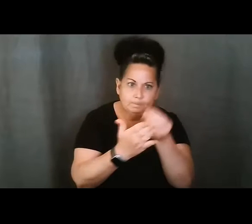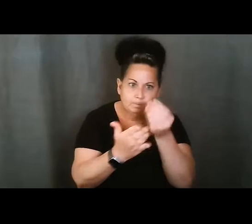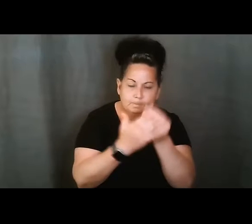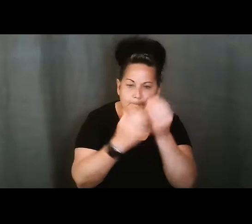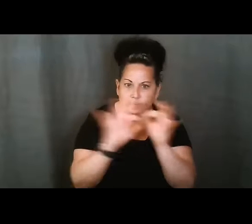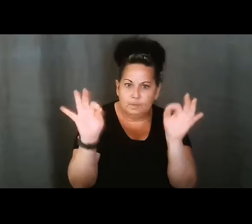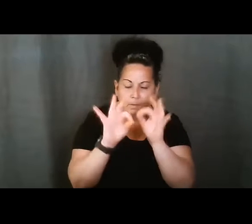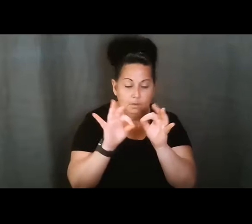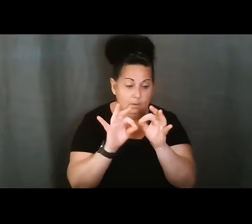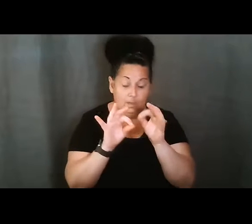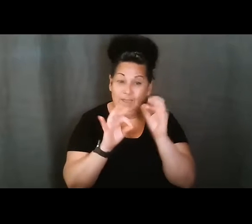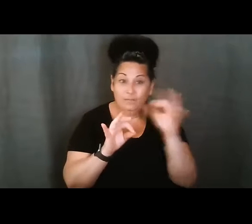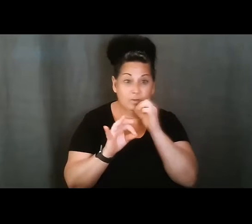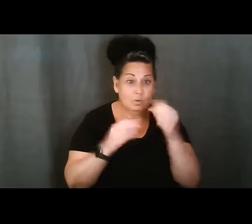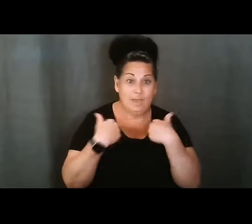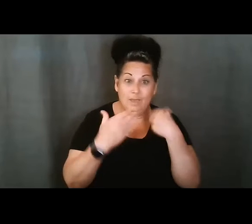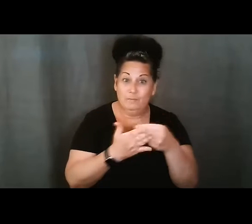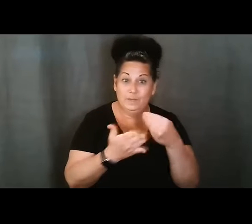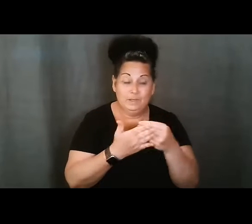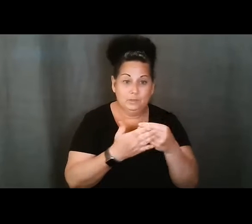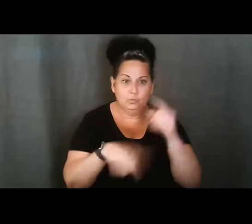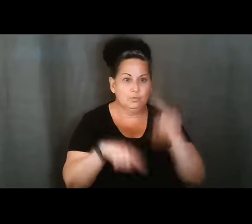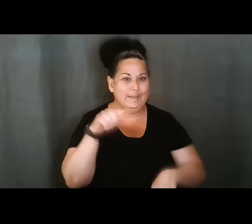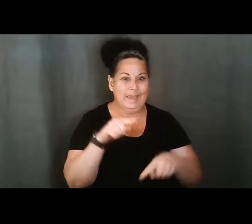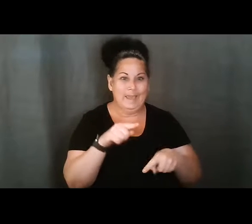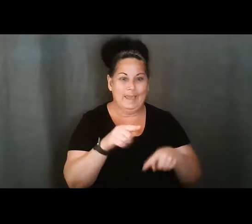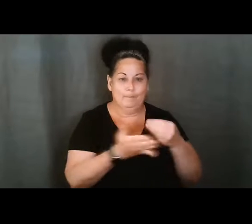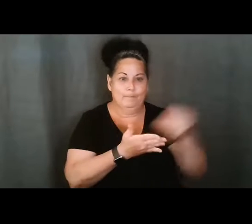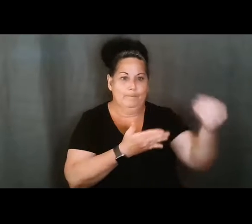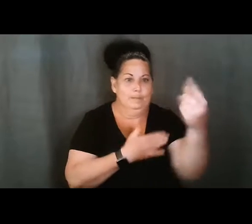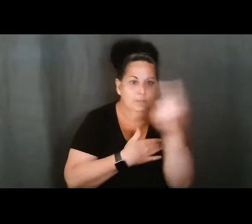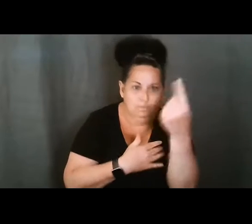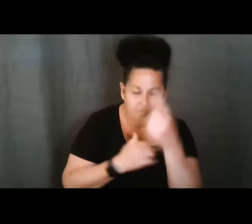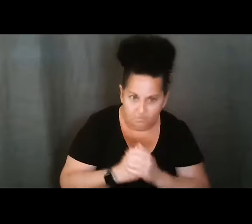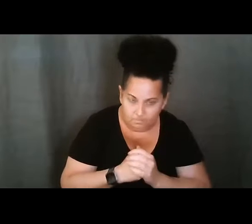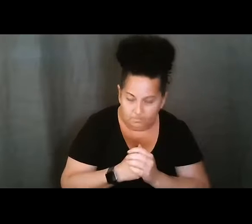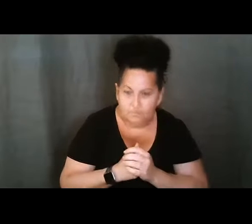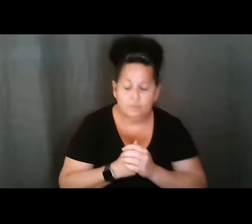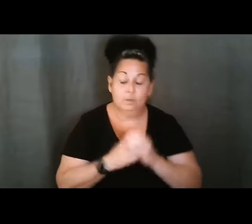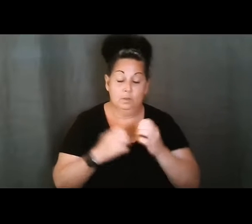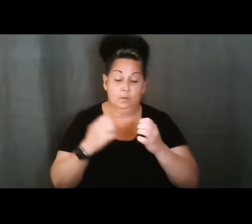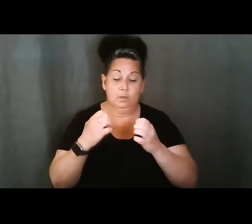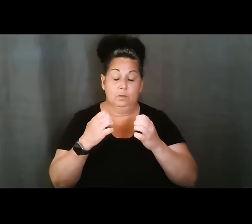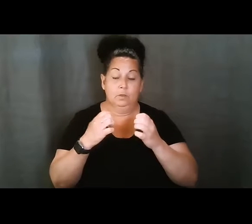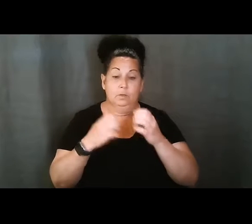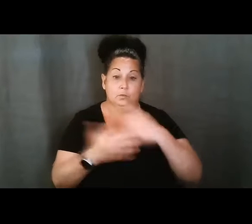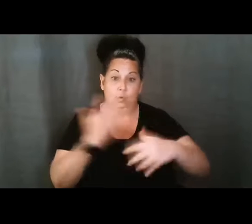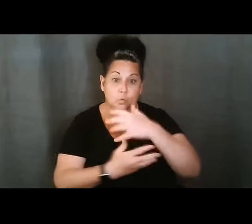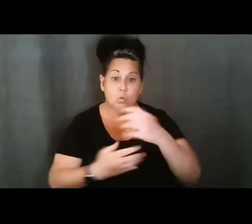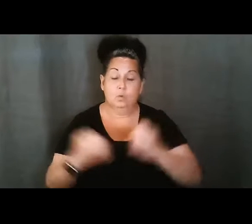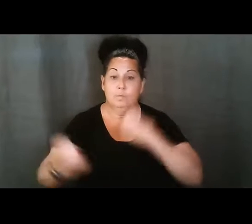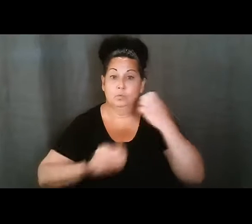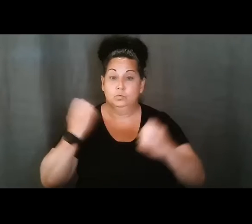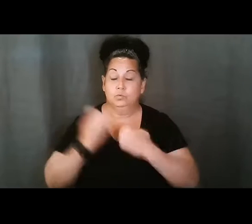don't spend money that you don't have. We need to let them know that social emotional learning can help reduce